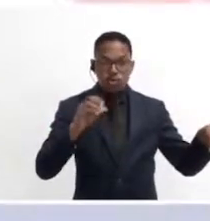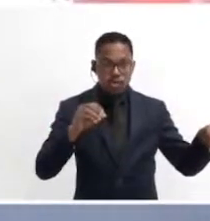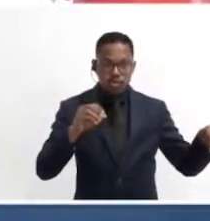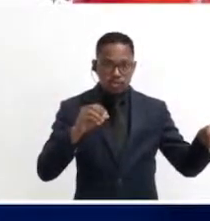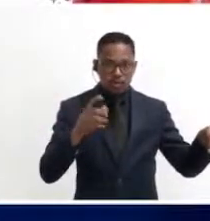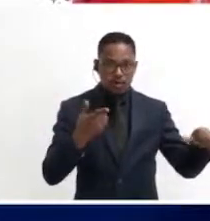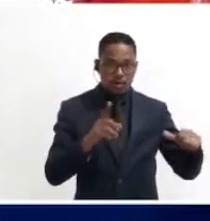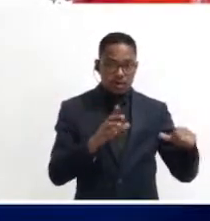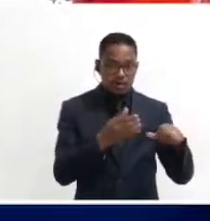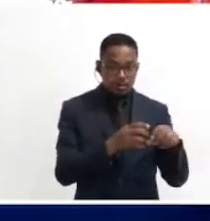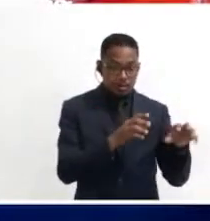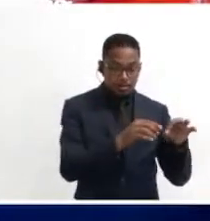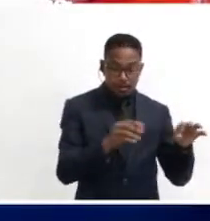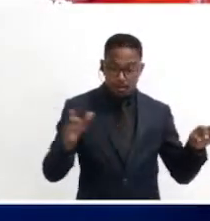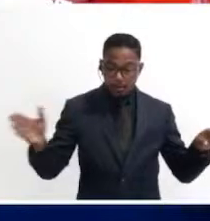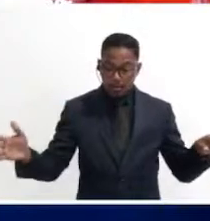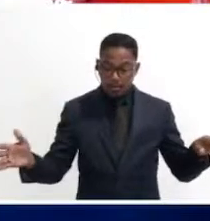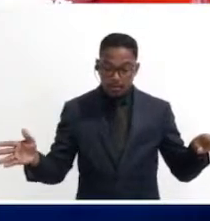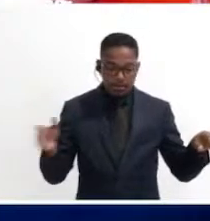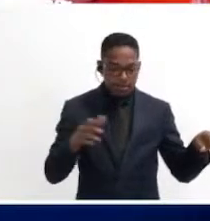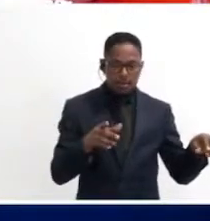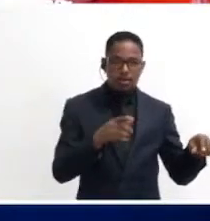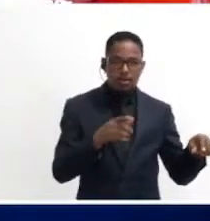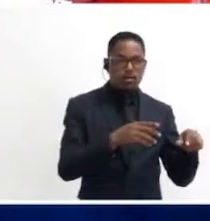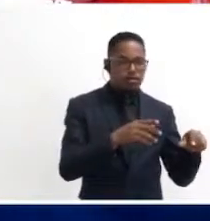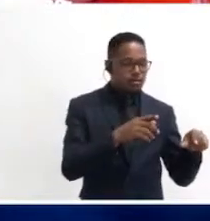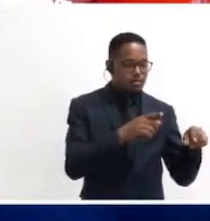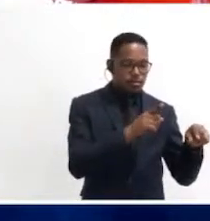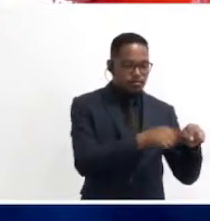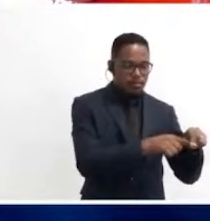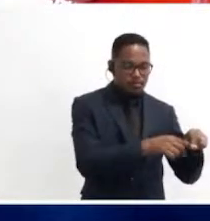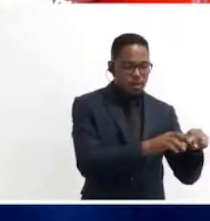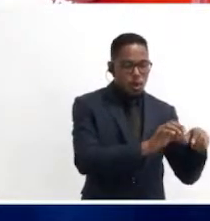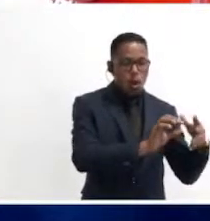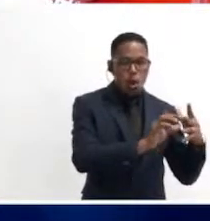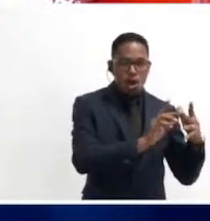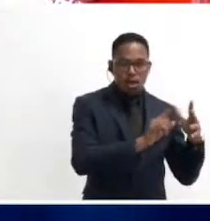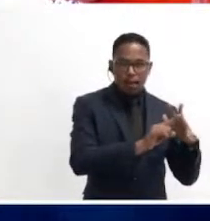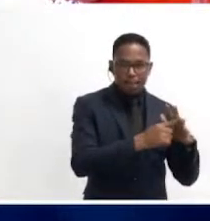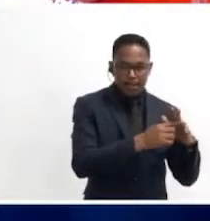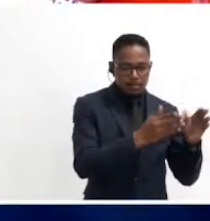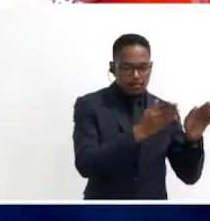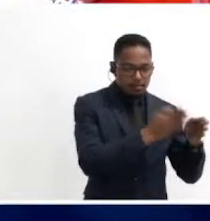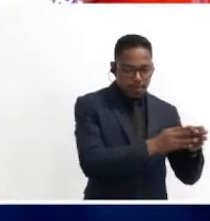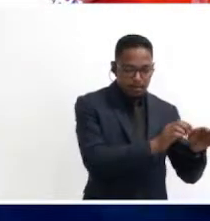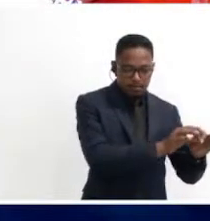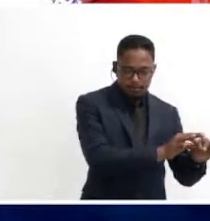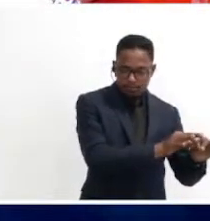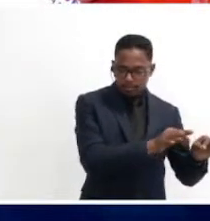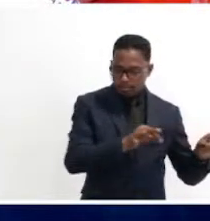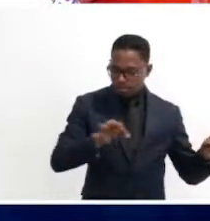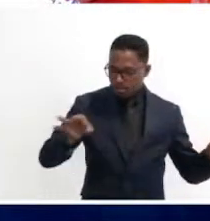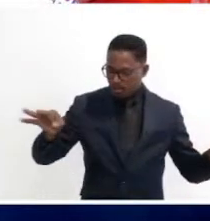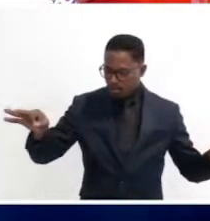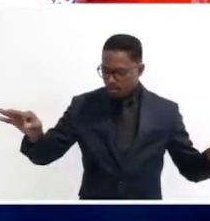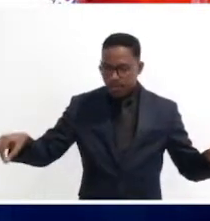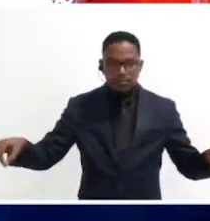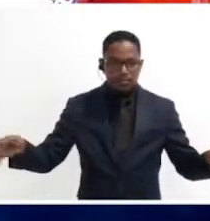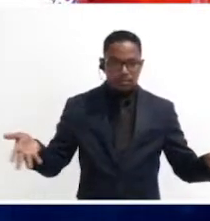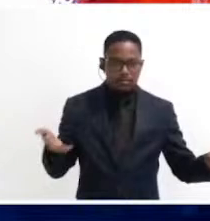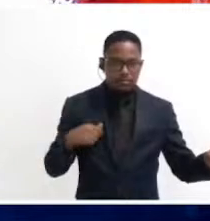chip bond pad, but on top of that ball that has been previously placed. So that's what you see in the lower